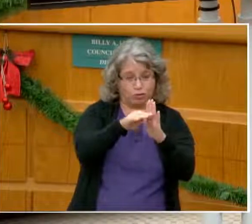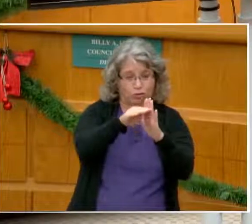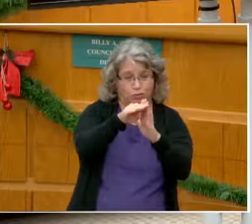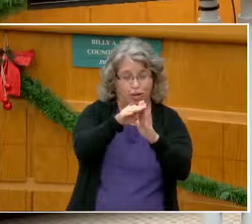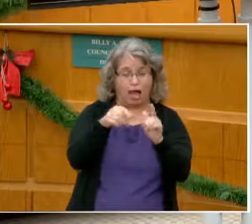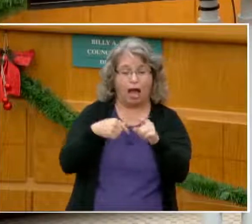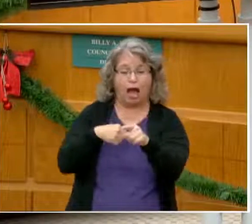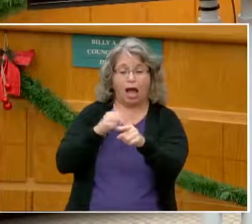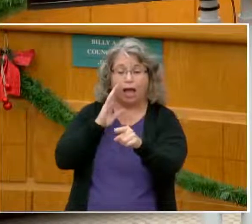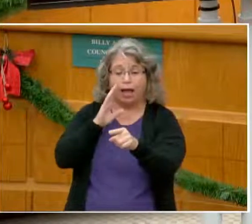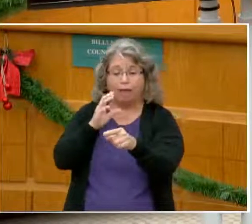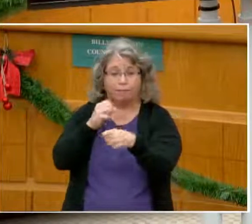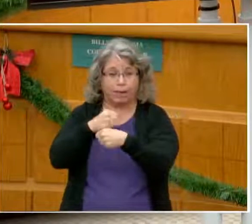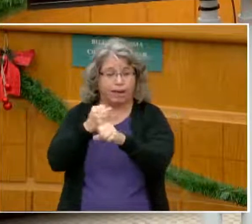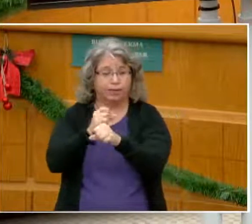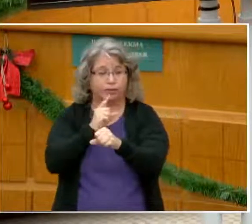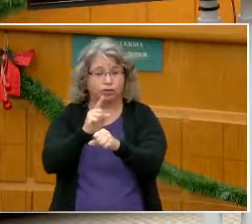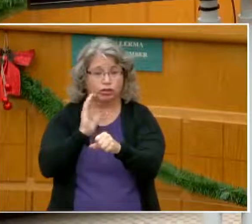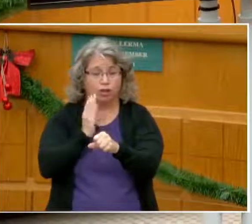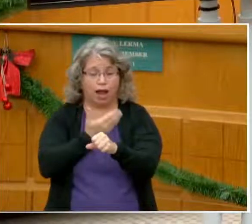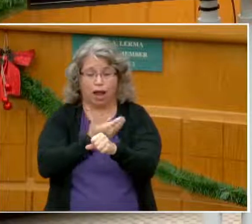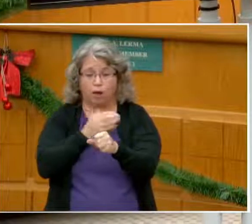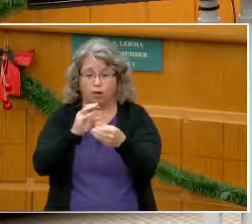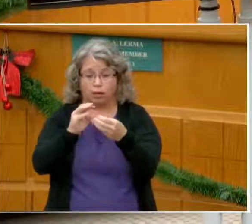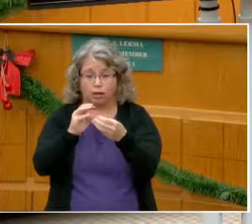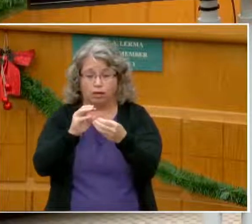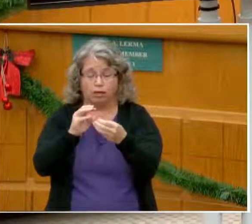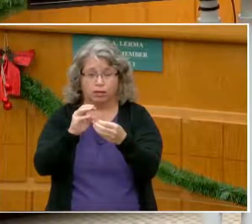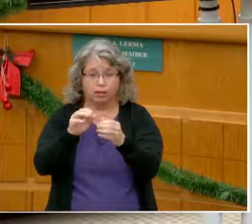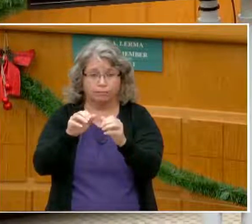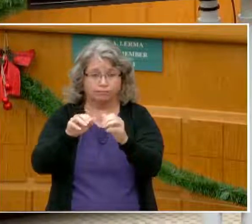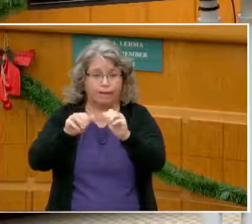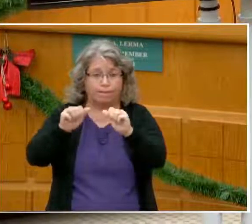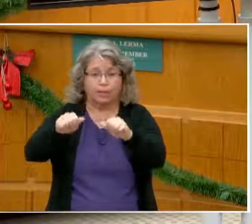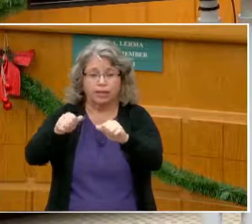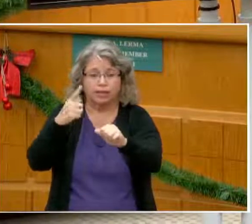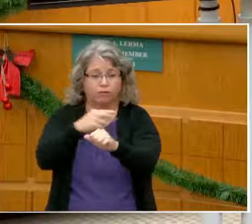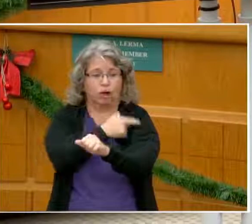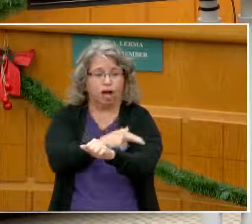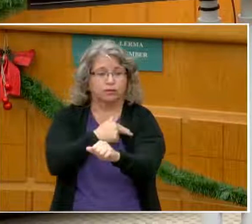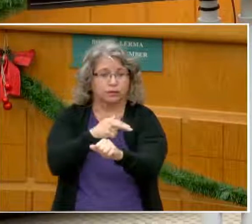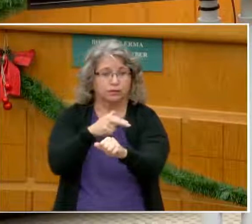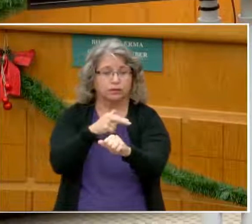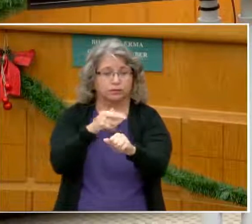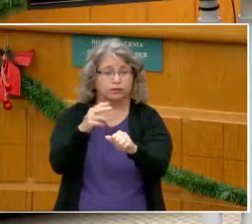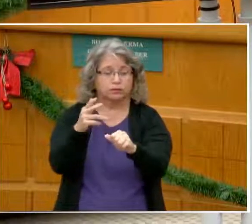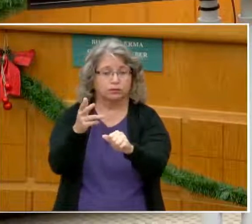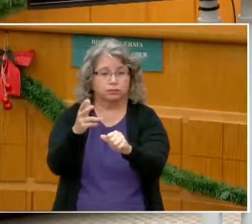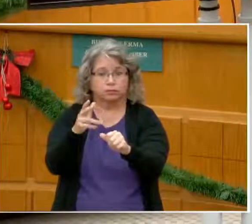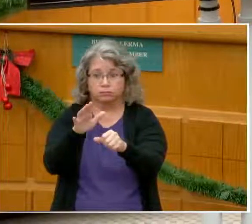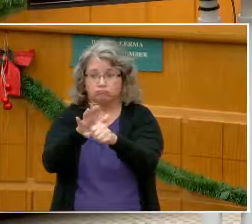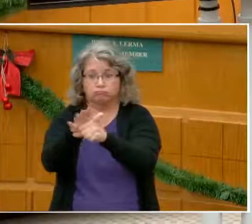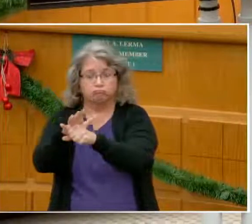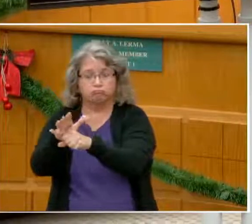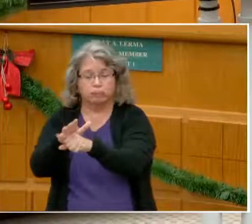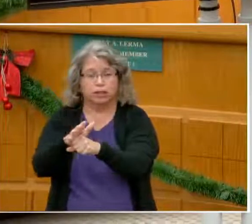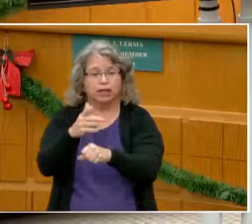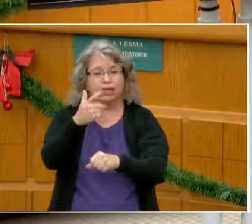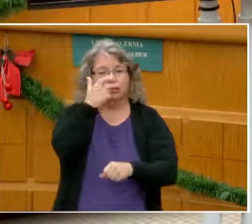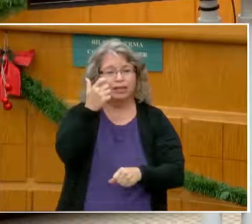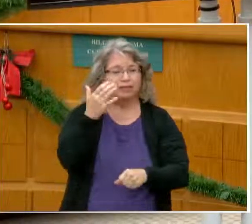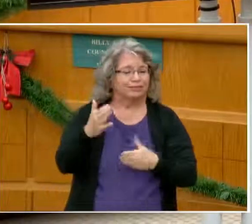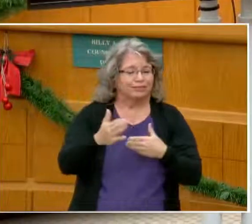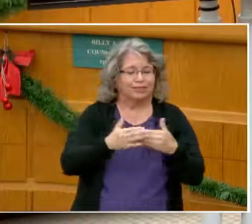those capacity numbers stay right where they need to be. Why? Well, because even if it's mild symptoms, we don't want